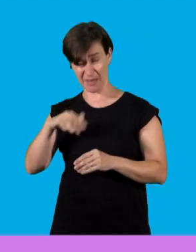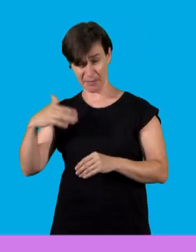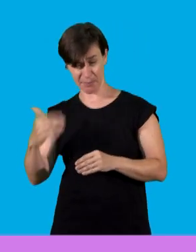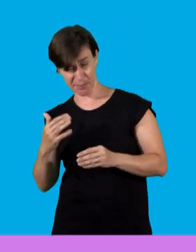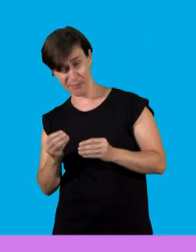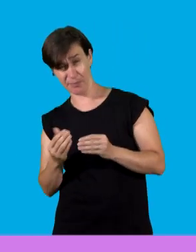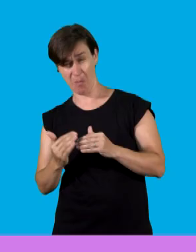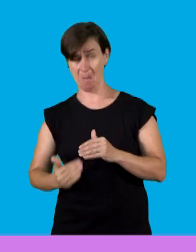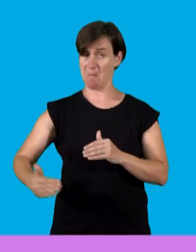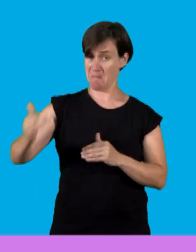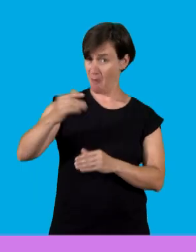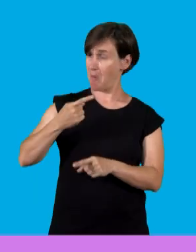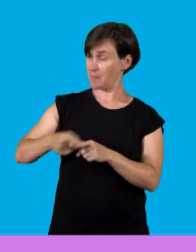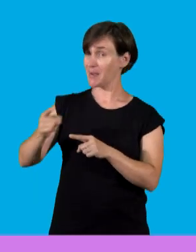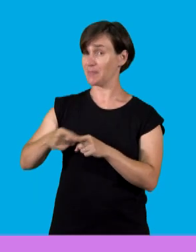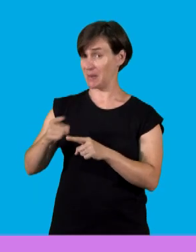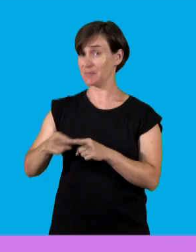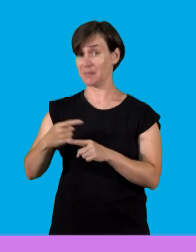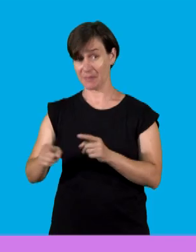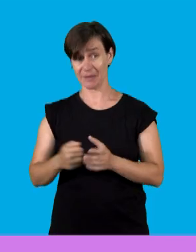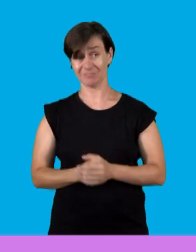back in interest. So this